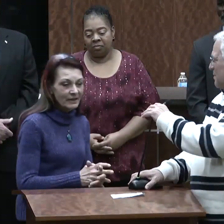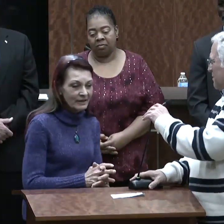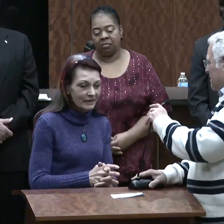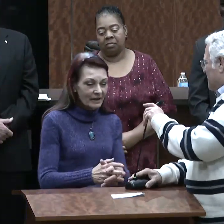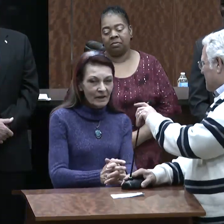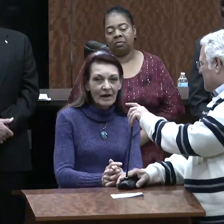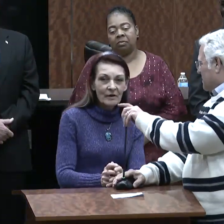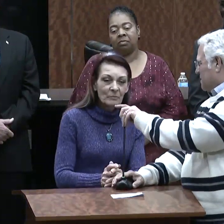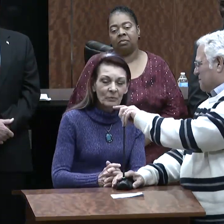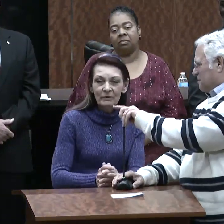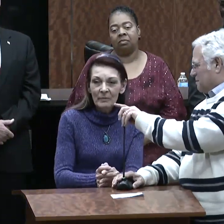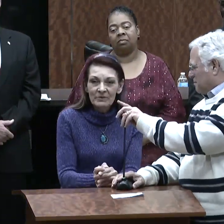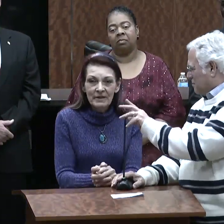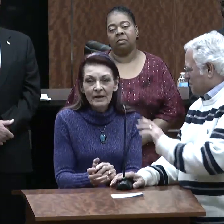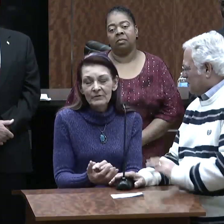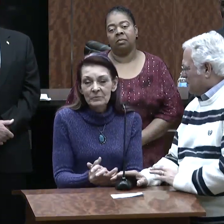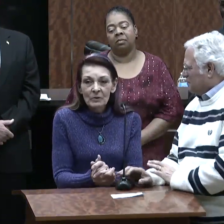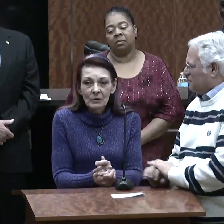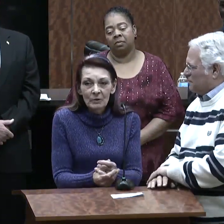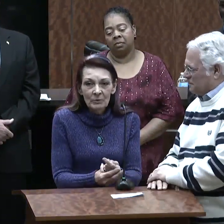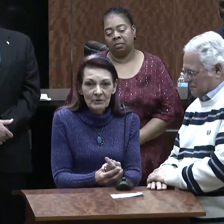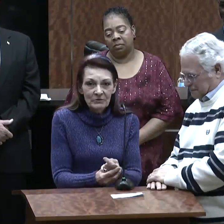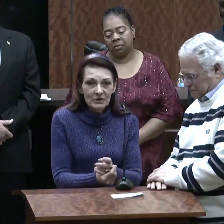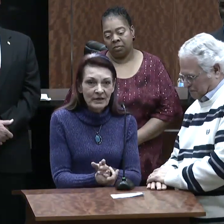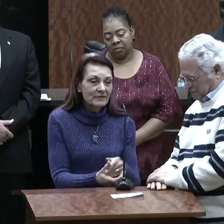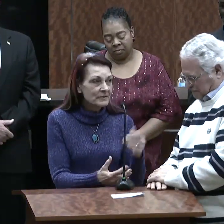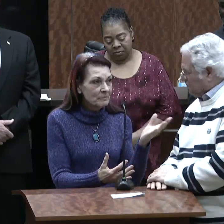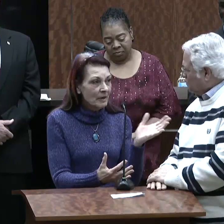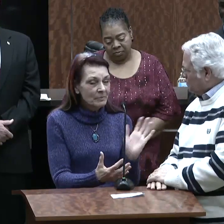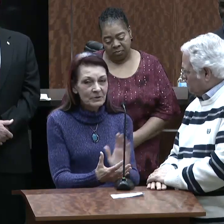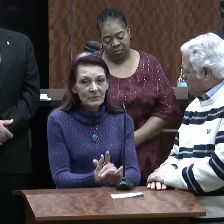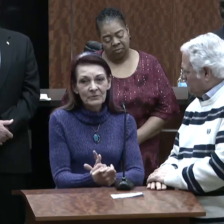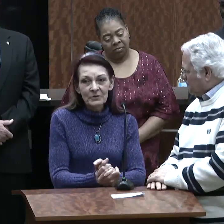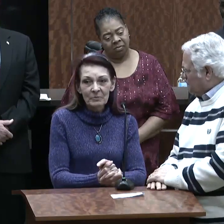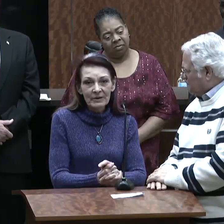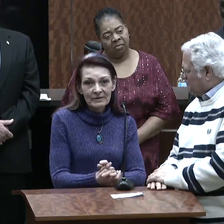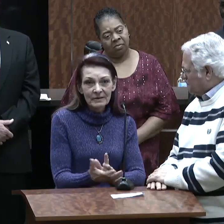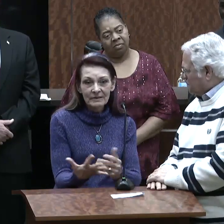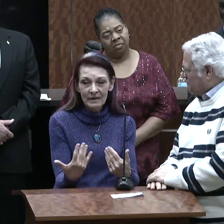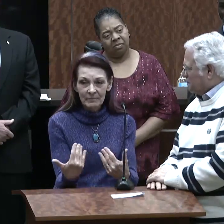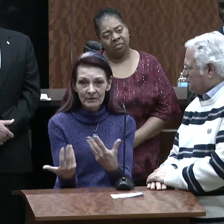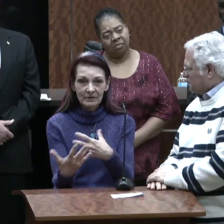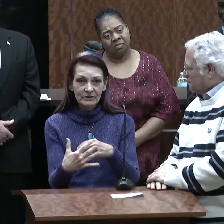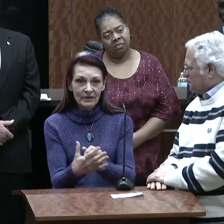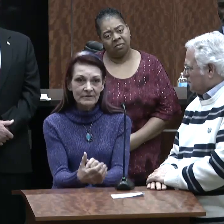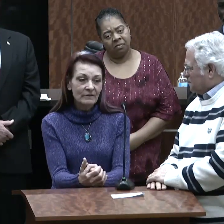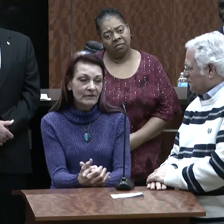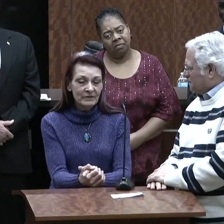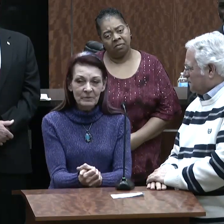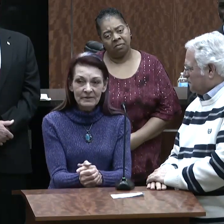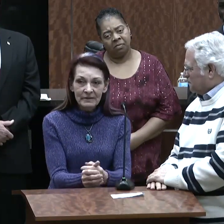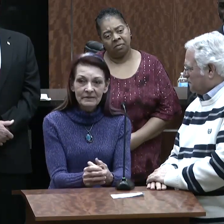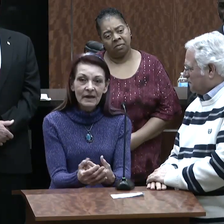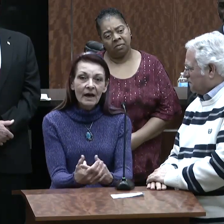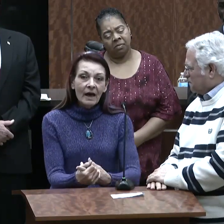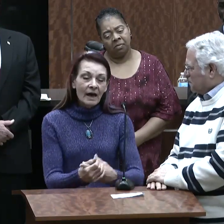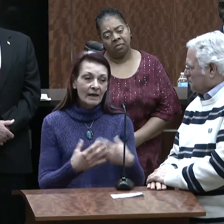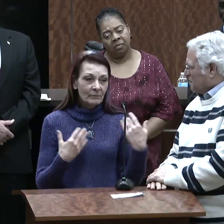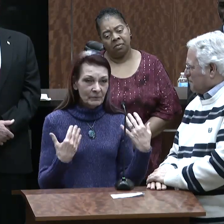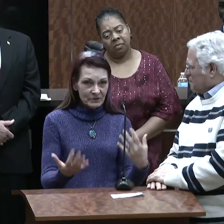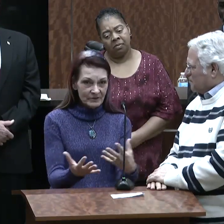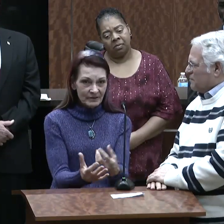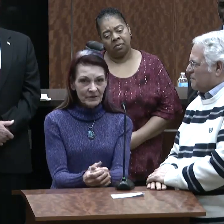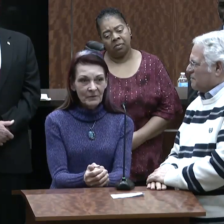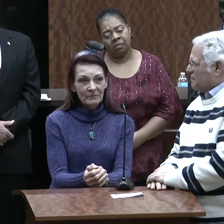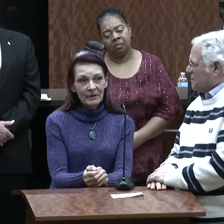Good evening. We're representatives from the Laurel Board of Trade. This is Bob Mignon, who's our president, and I'm Marilyn Johnson, vice president.